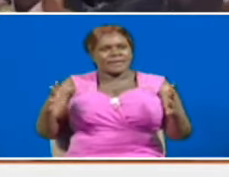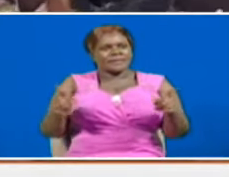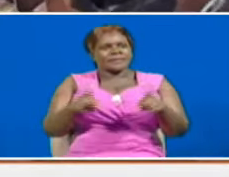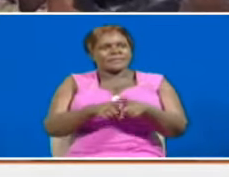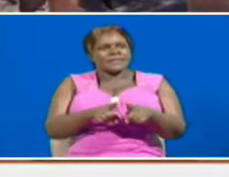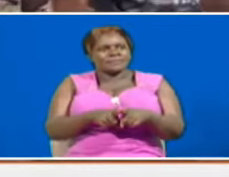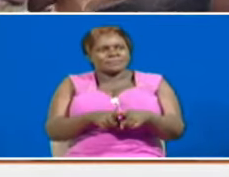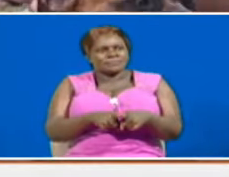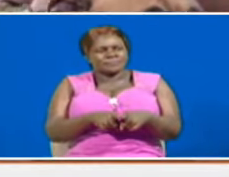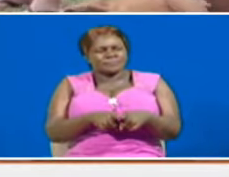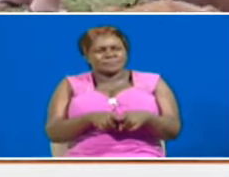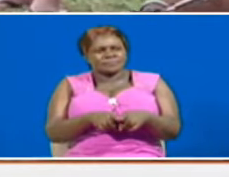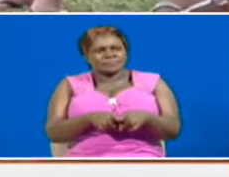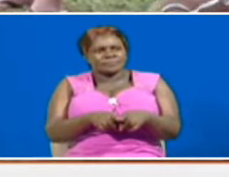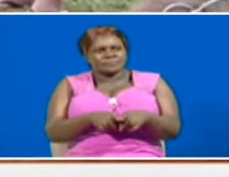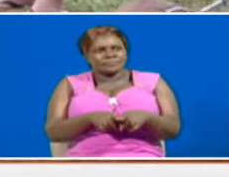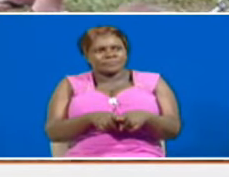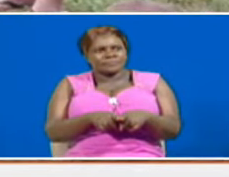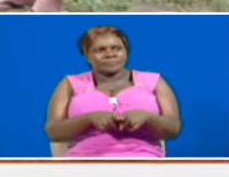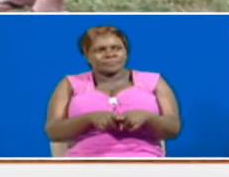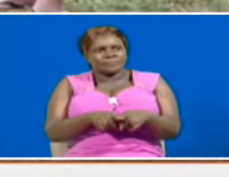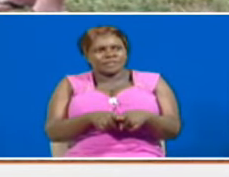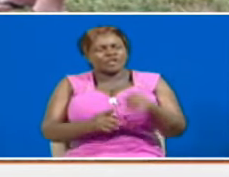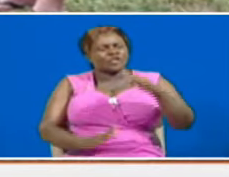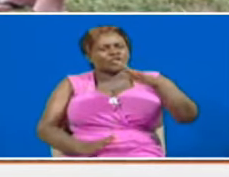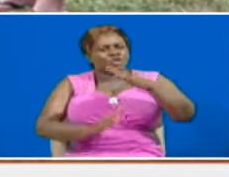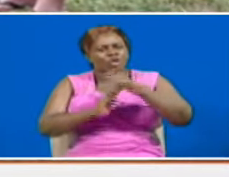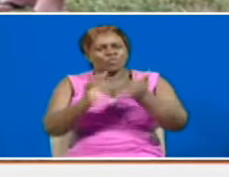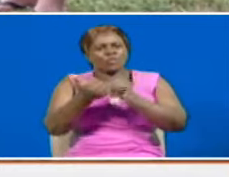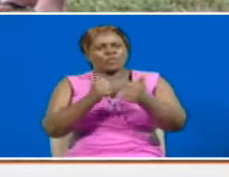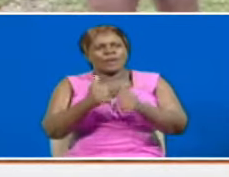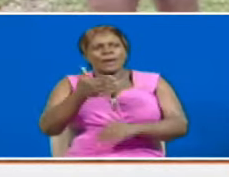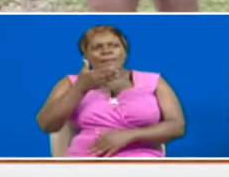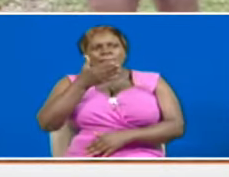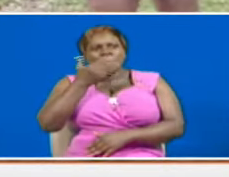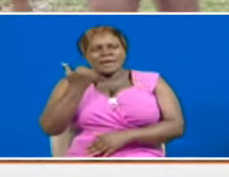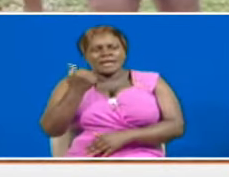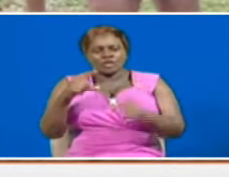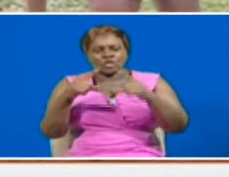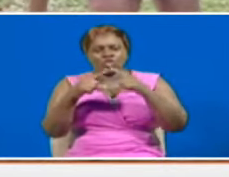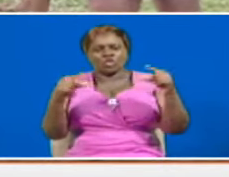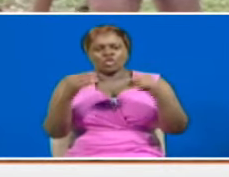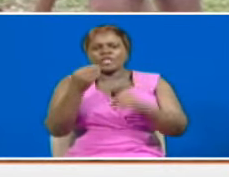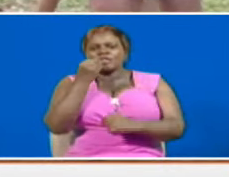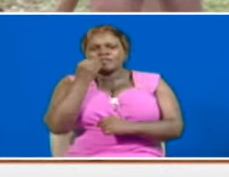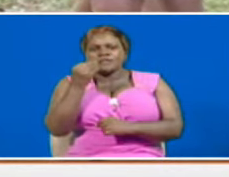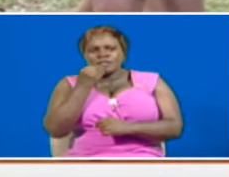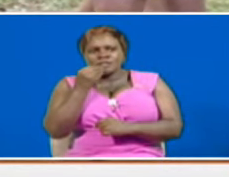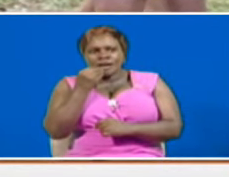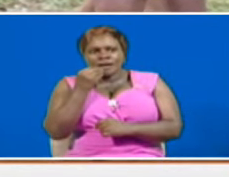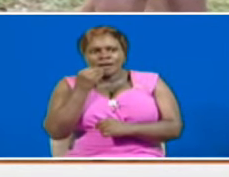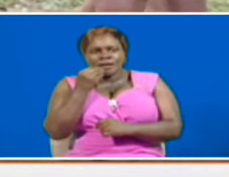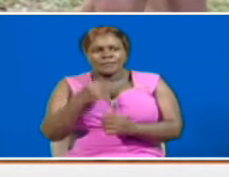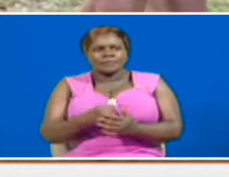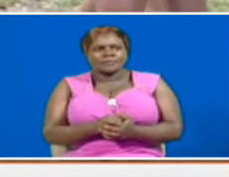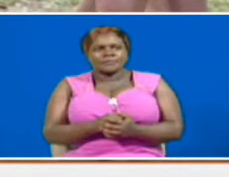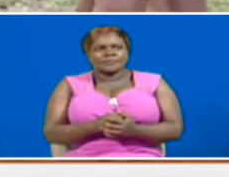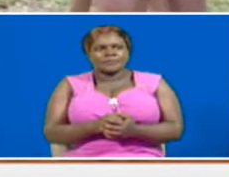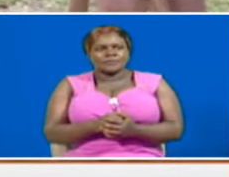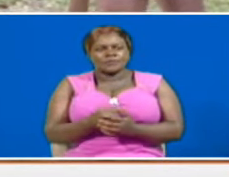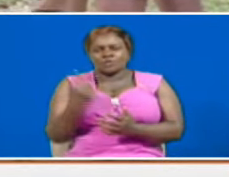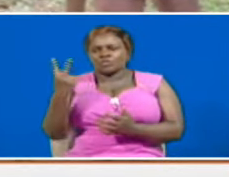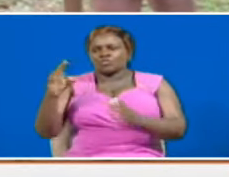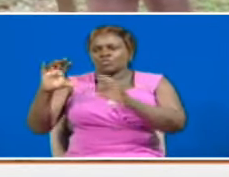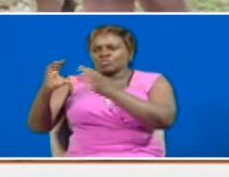Best Veteran. The climax of the categories was Best Sausage Eater that saw six finalists from two